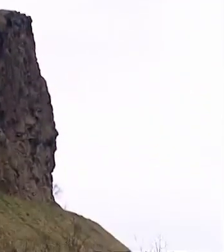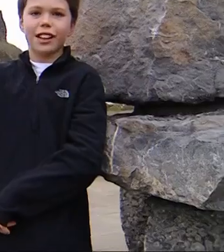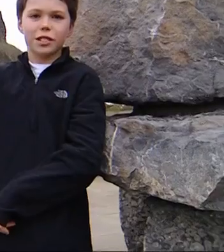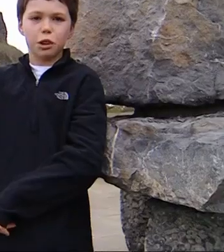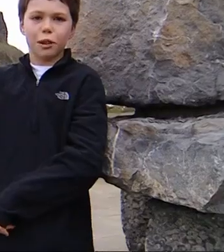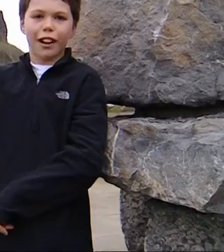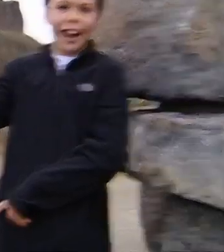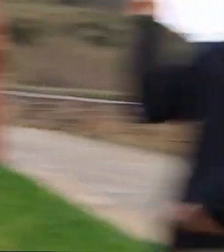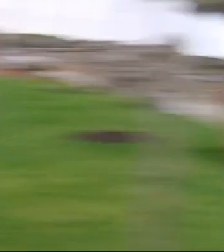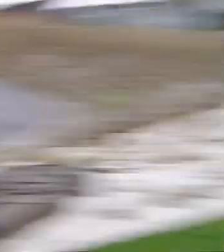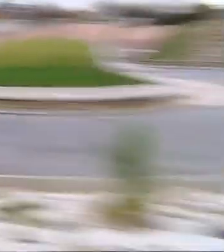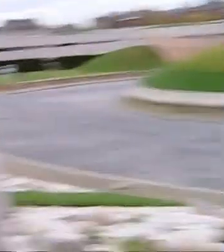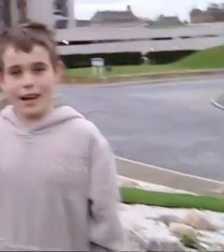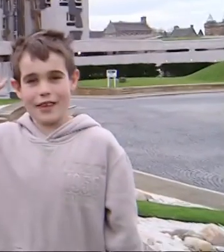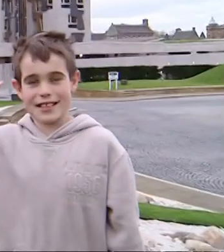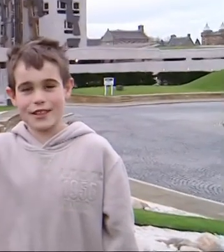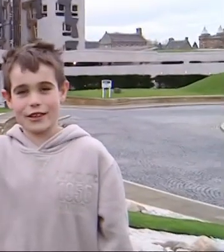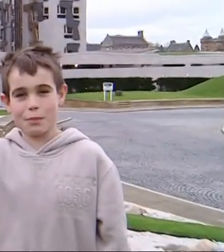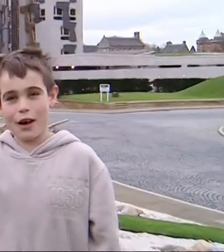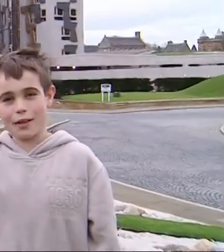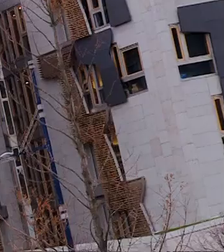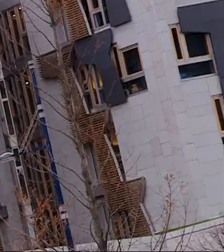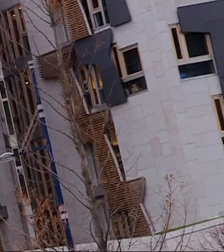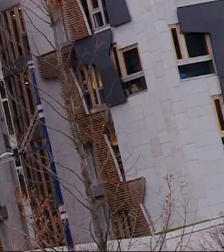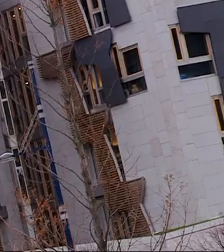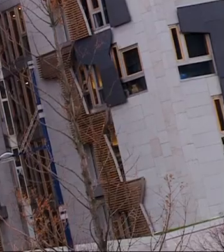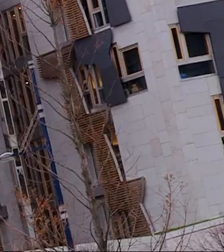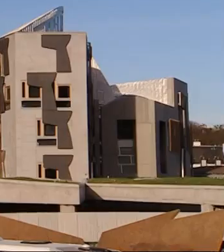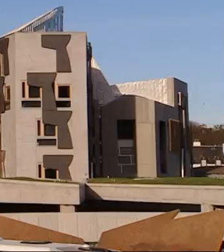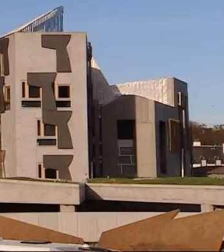That big hill is supposed to be crags. And that's the Scottish Parliament.